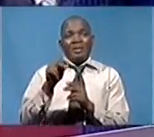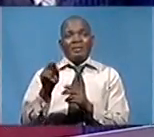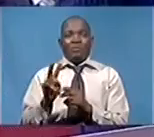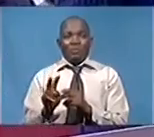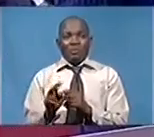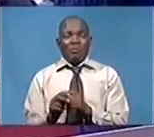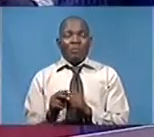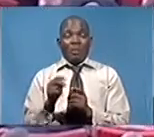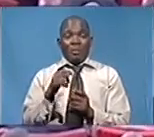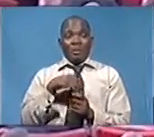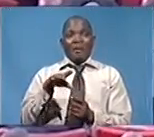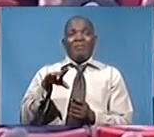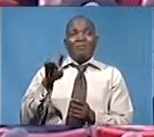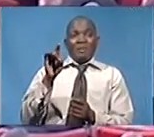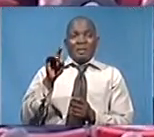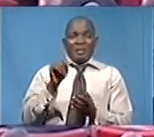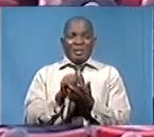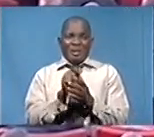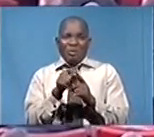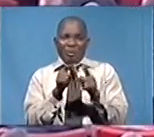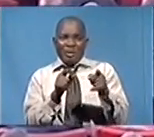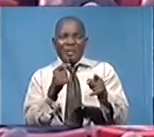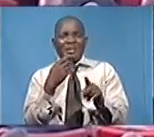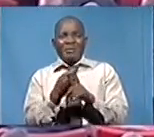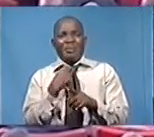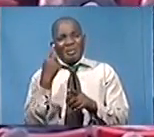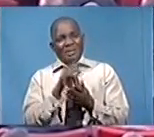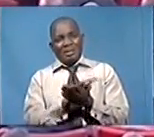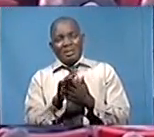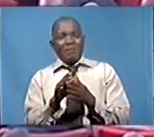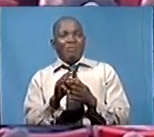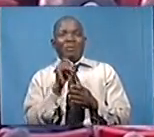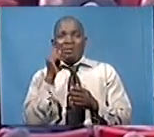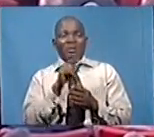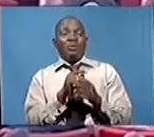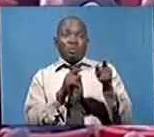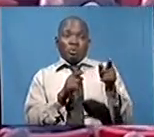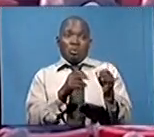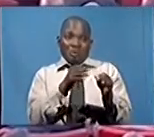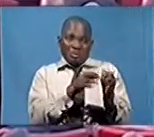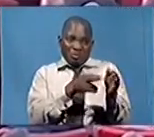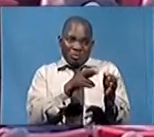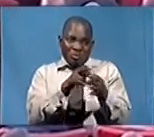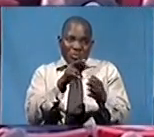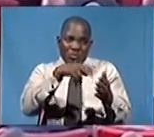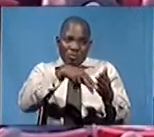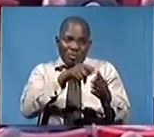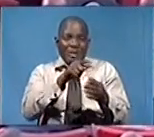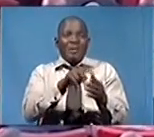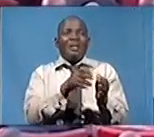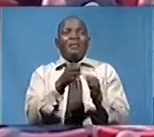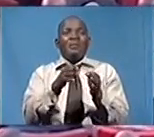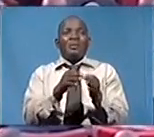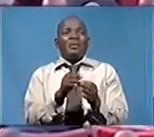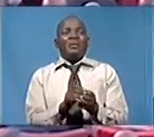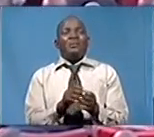I find the construction difficult there. Can you read it and tell me exactly what you're contending the